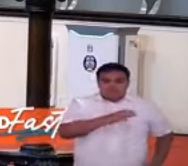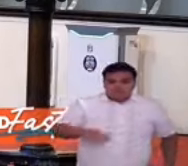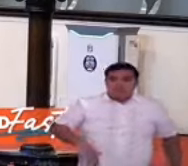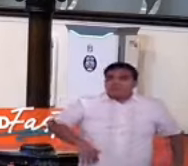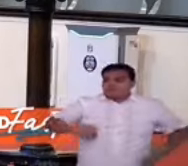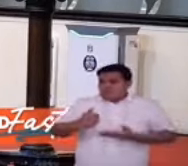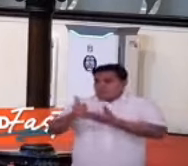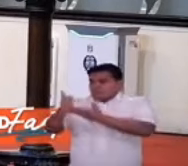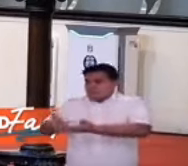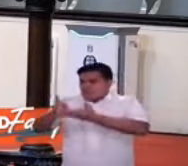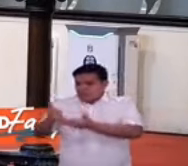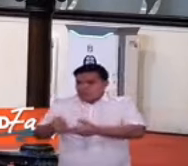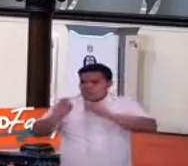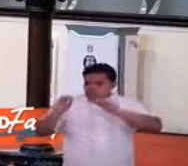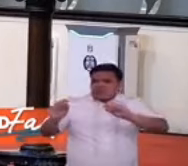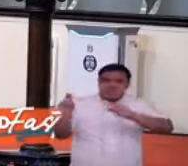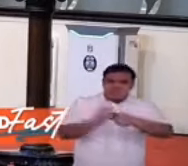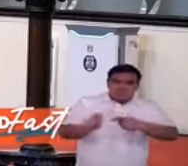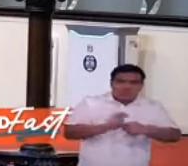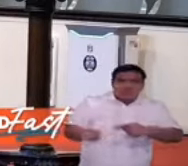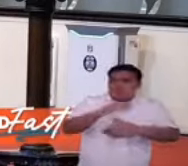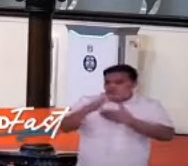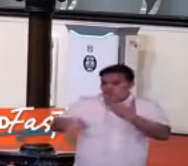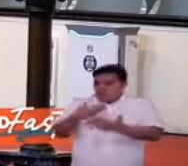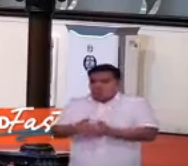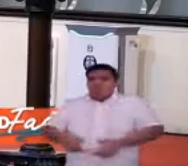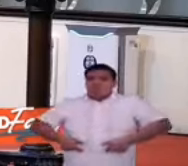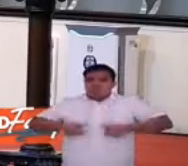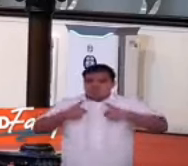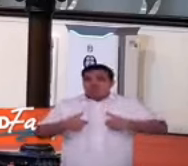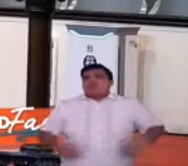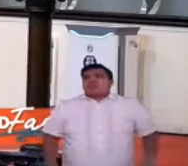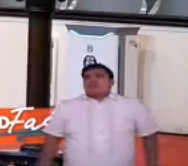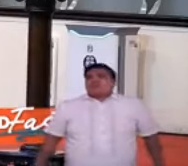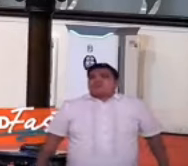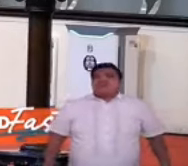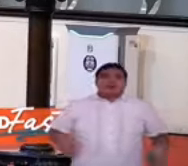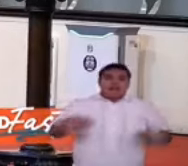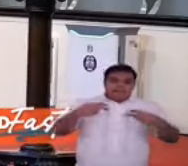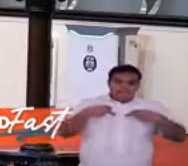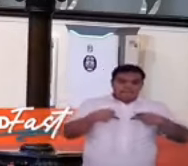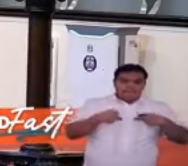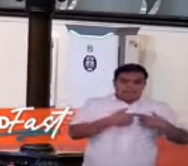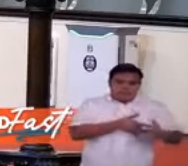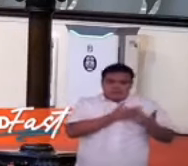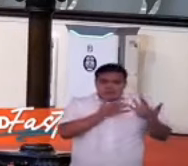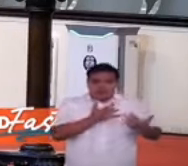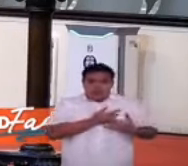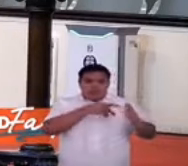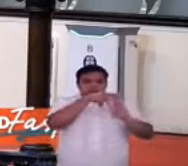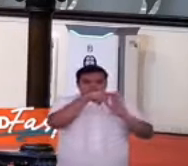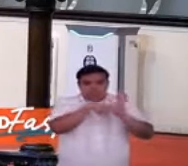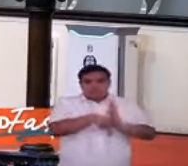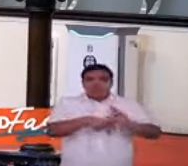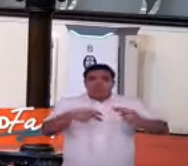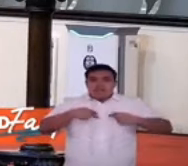Help your child have something that will last him all of his life. He will have in his heart a principle. He